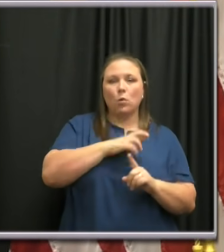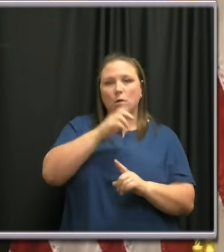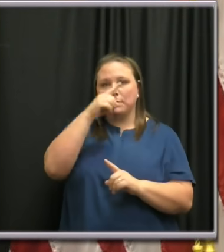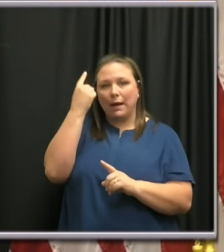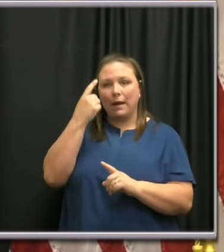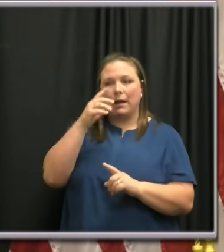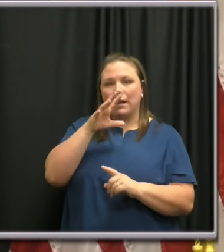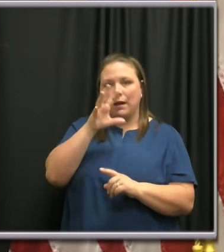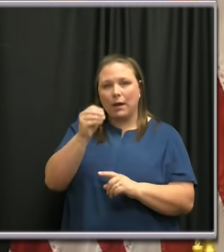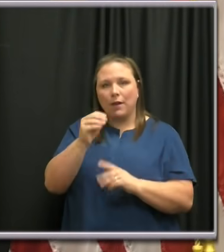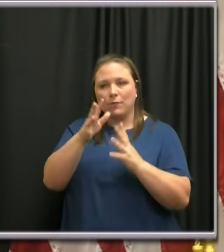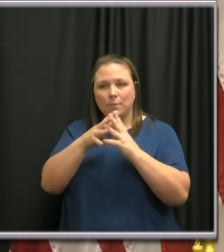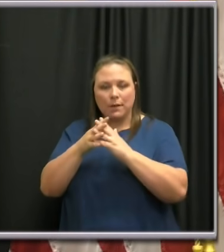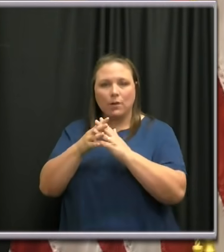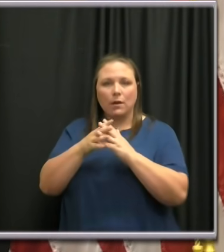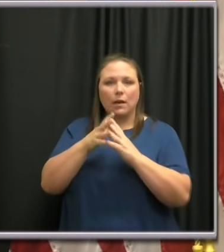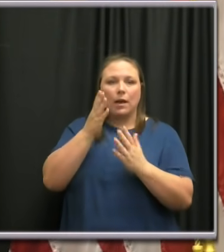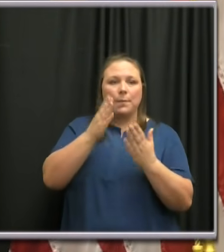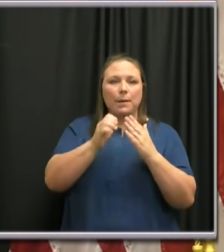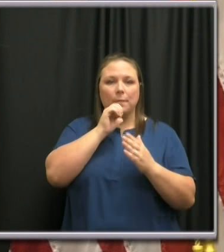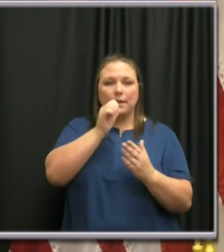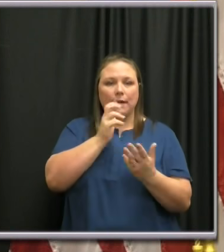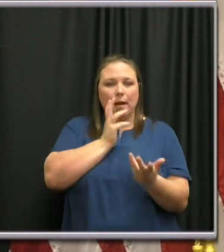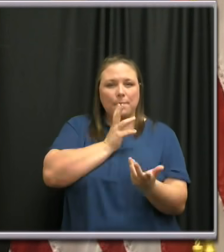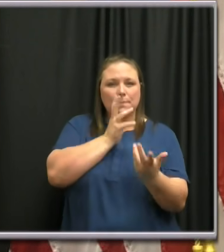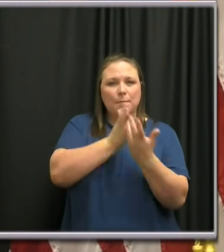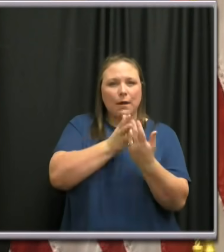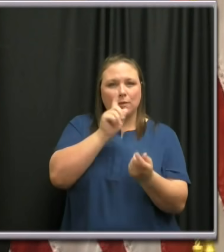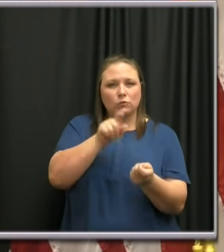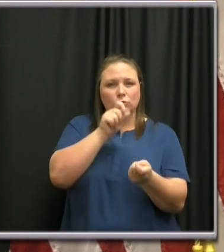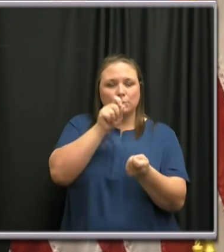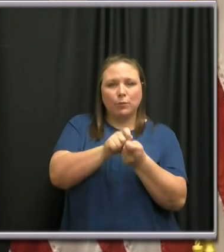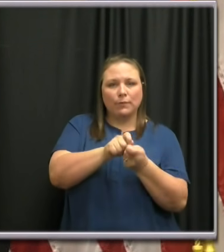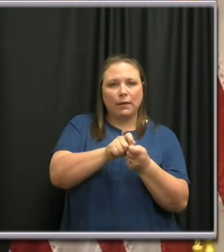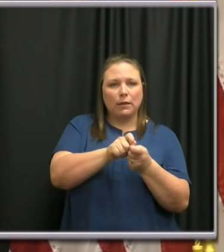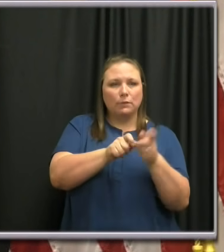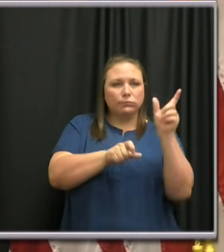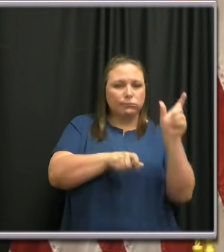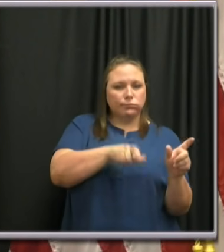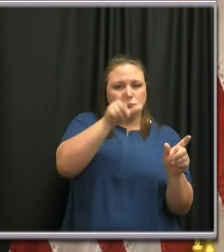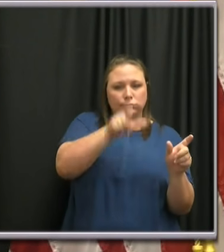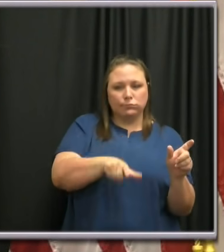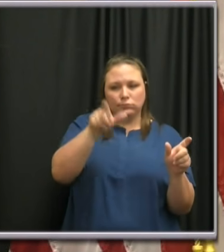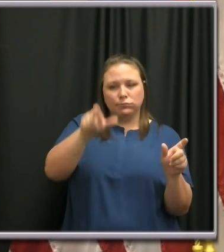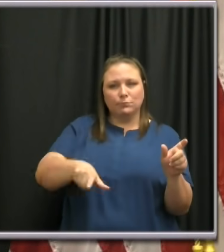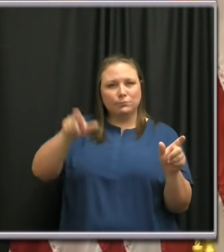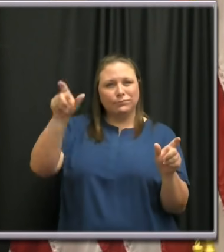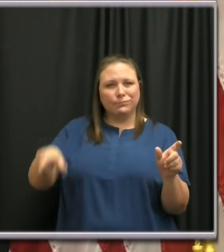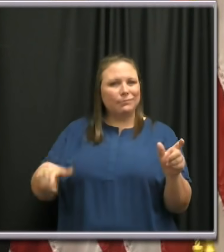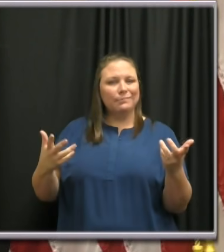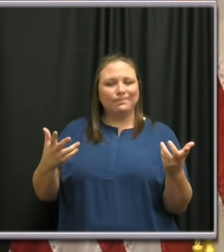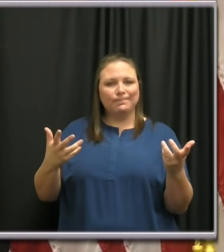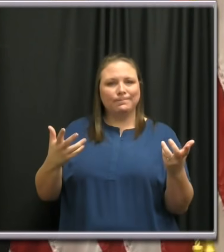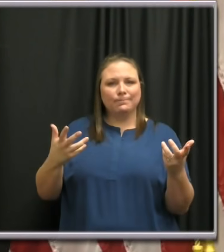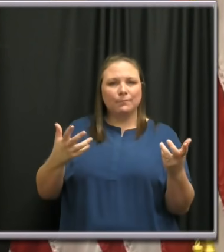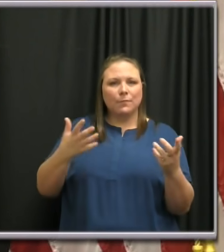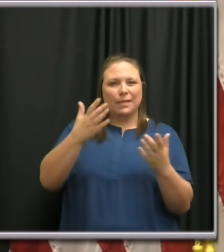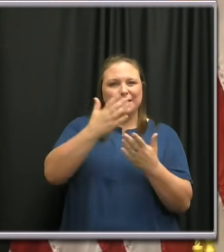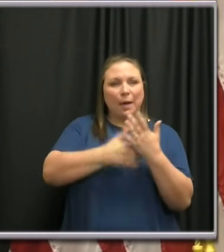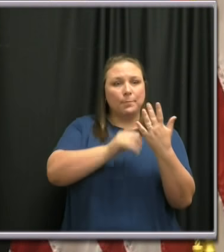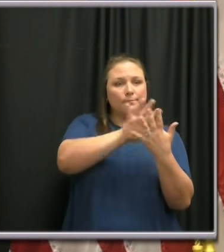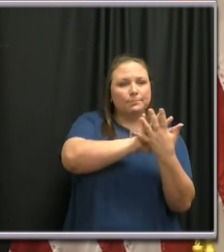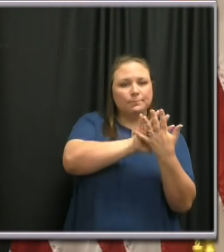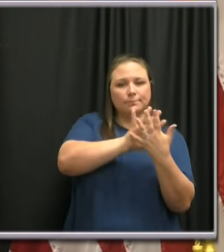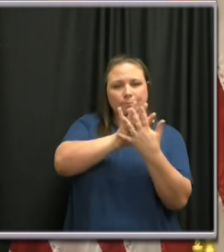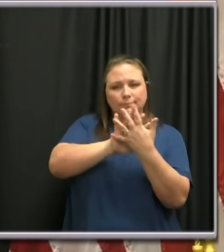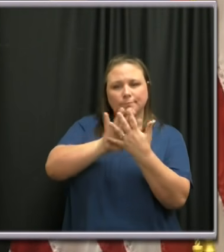or black, and they might not fall into the standard white or black communities that we might have.